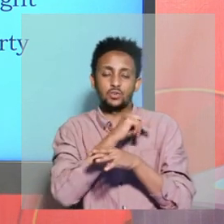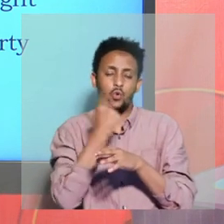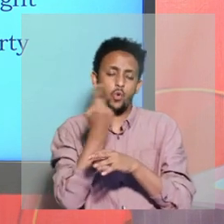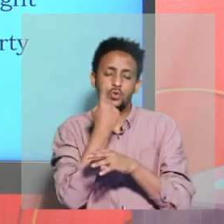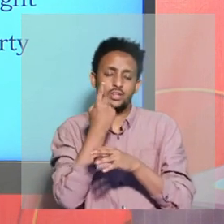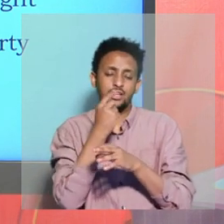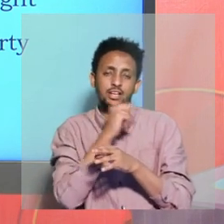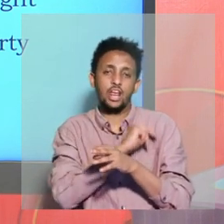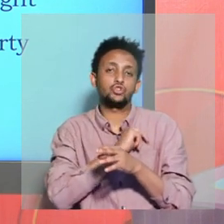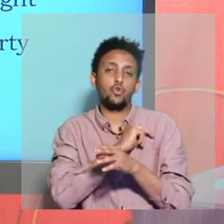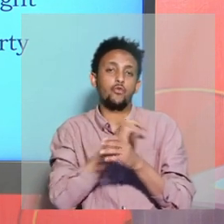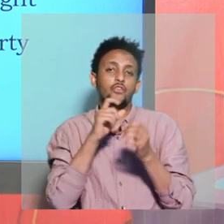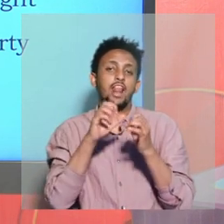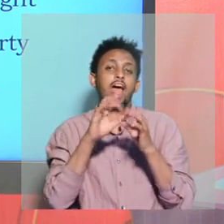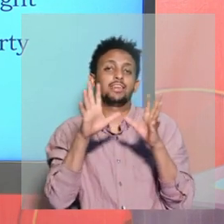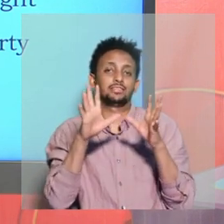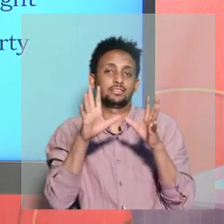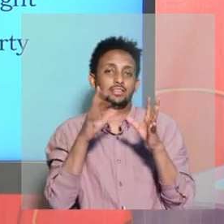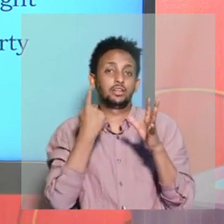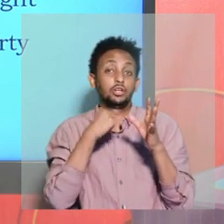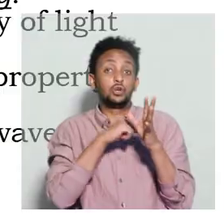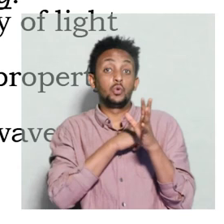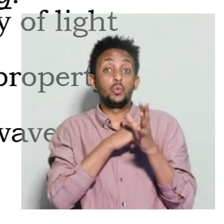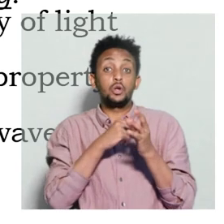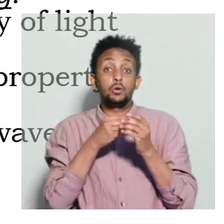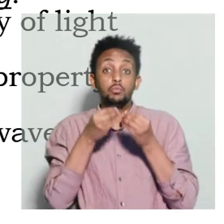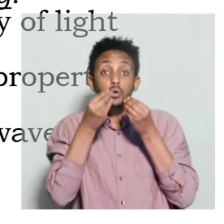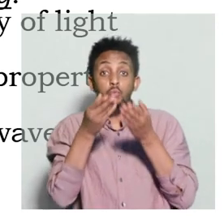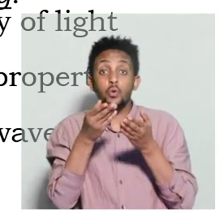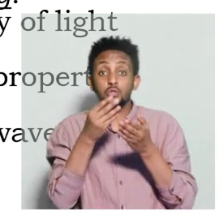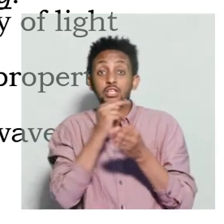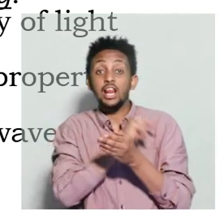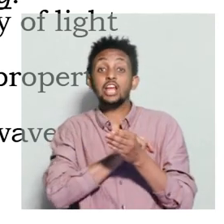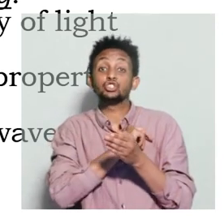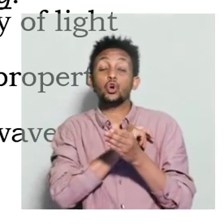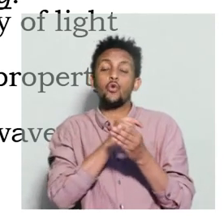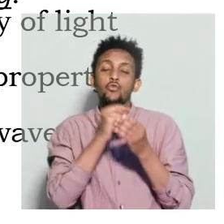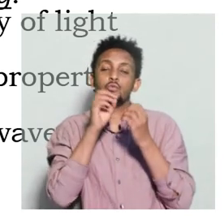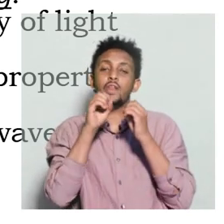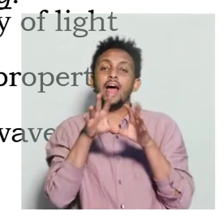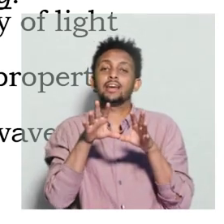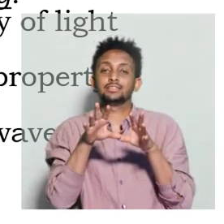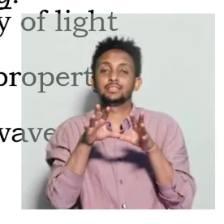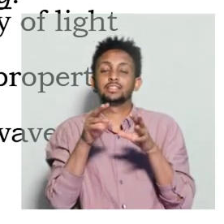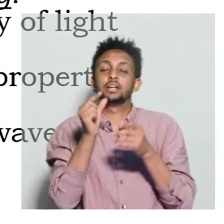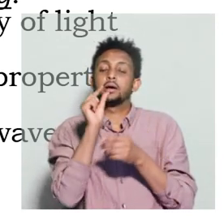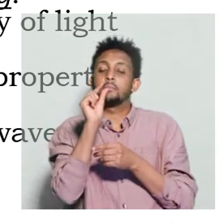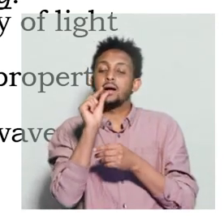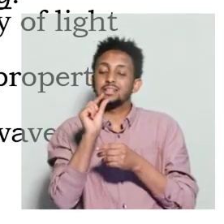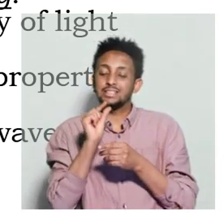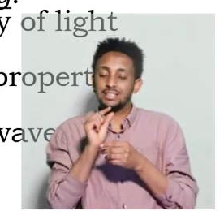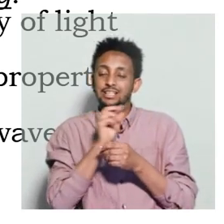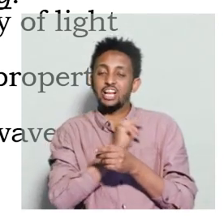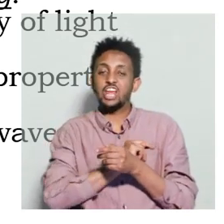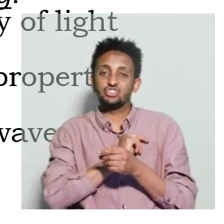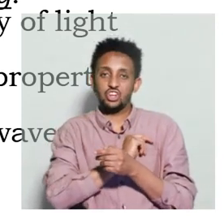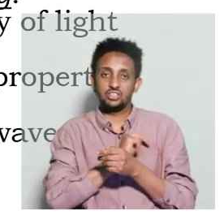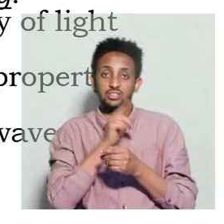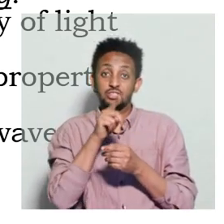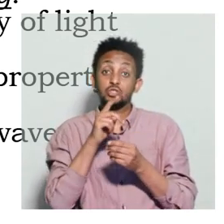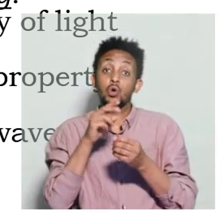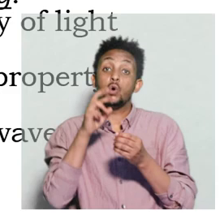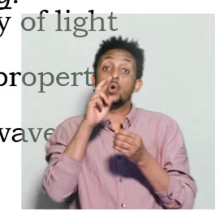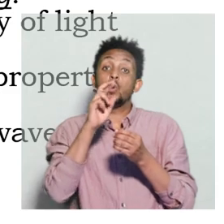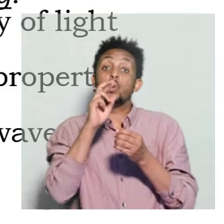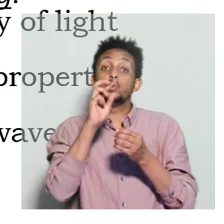only. Corpuscular theory tries to propose that the nature of light appears due to the particle nature, whereas the quantum